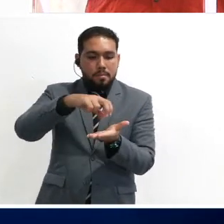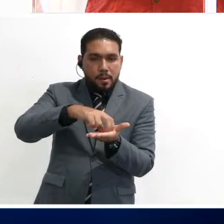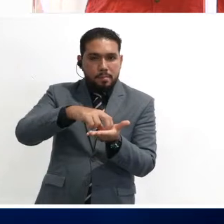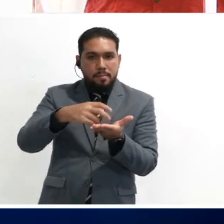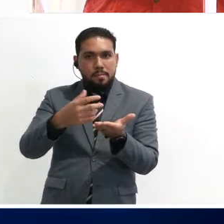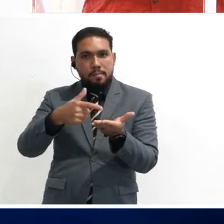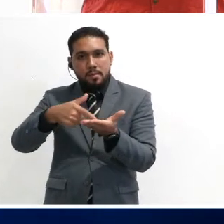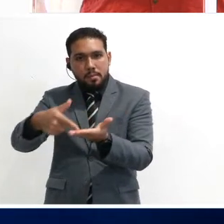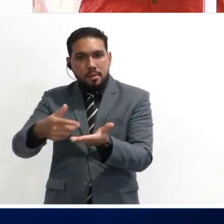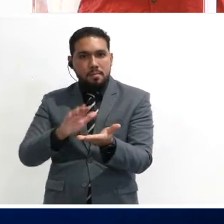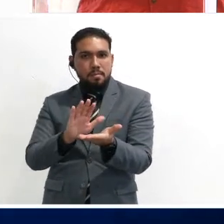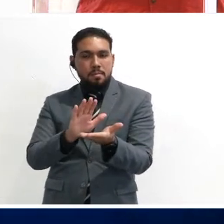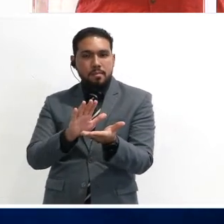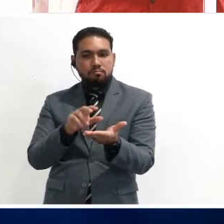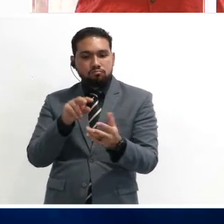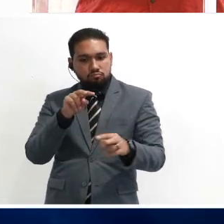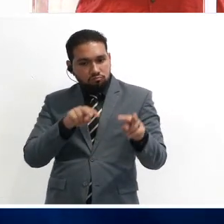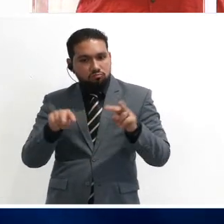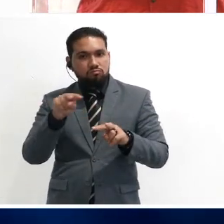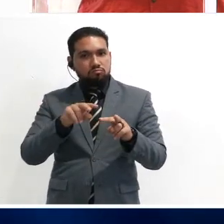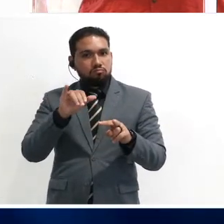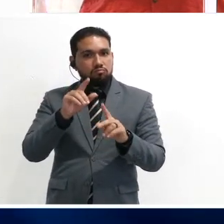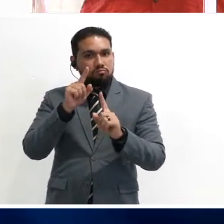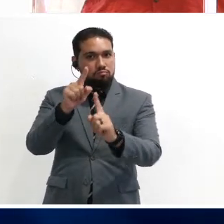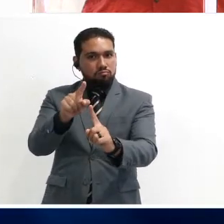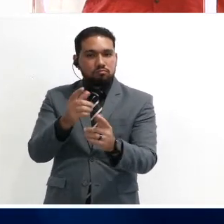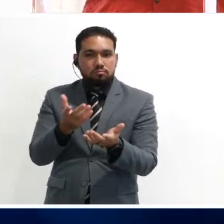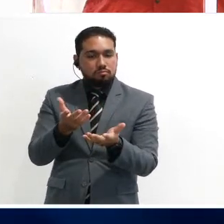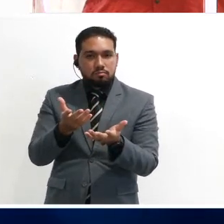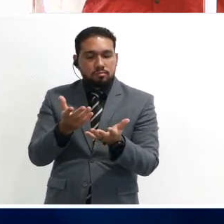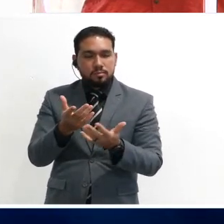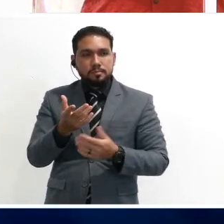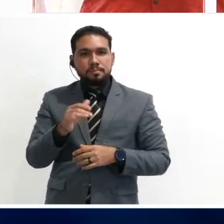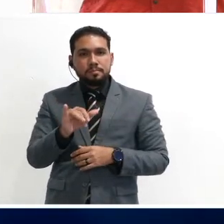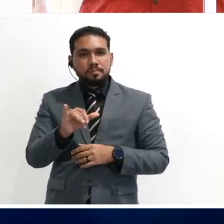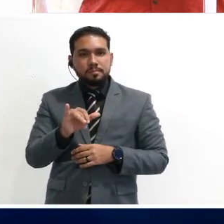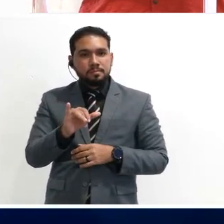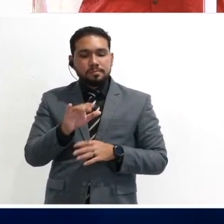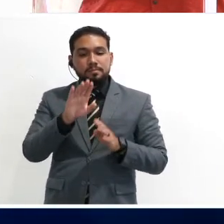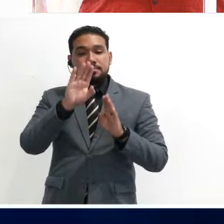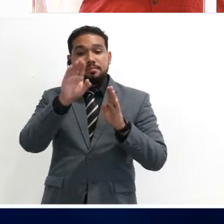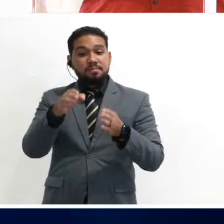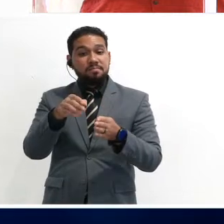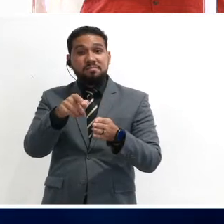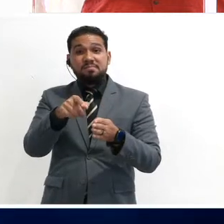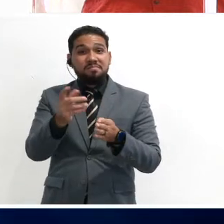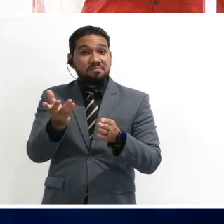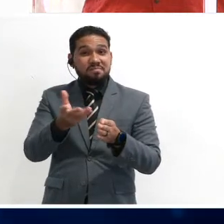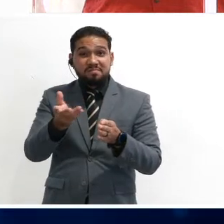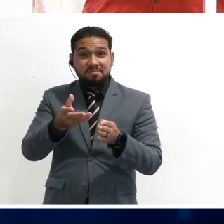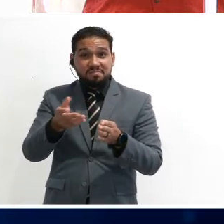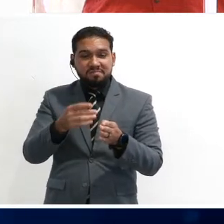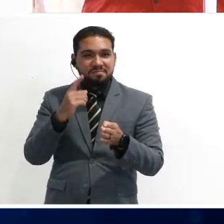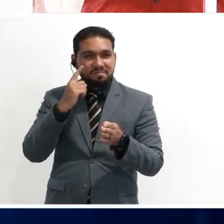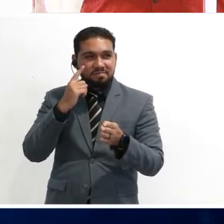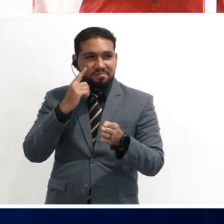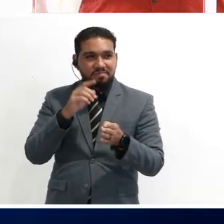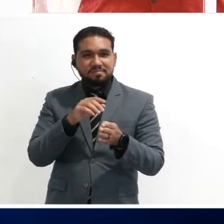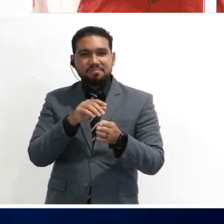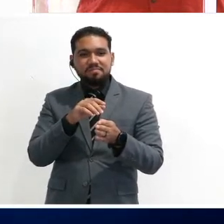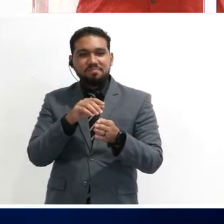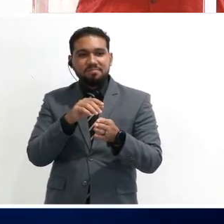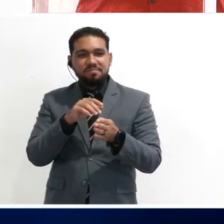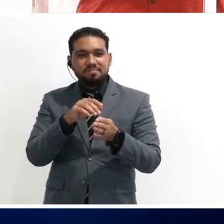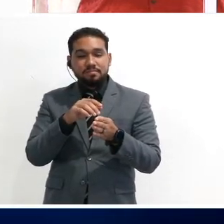And that's highly driven by something we call CTE, the coefficient of thermal expansion. So